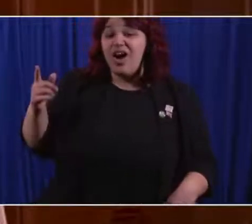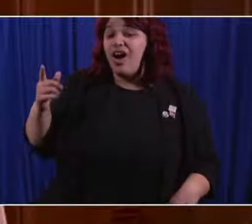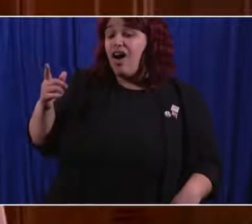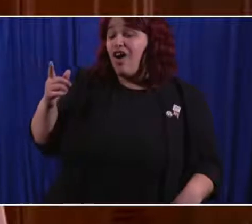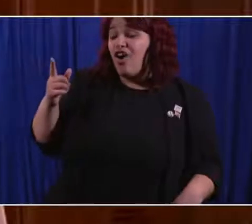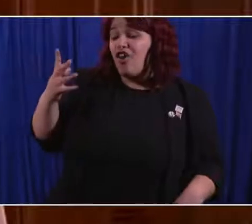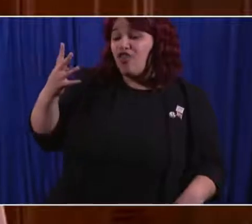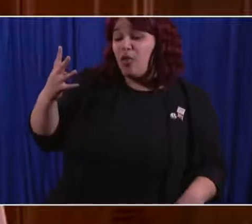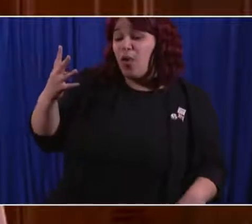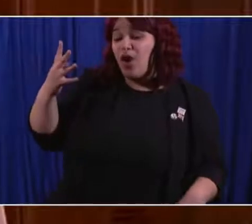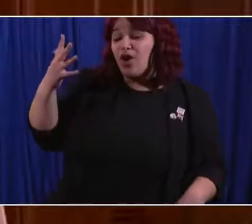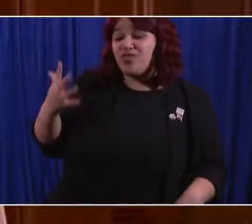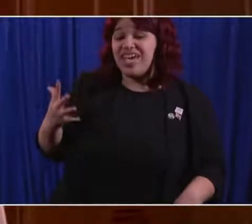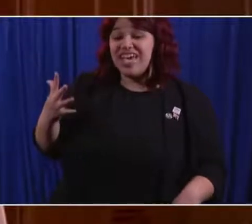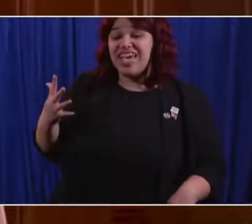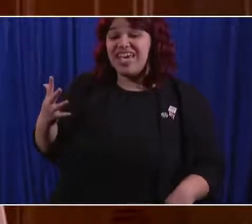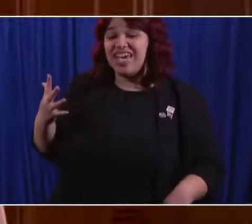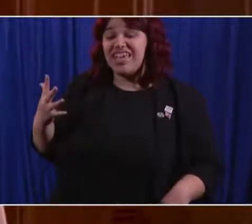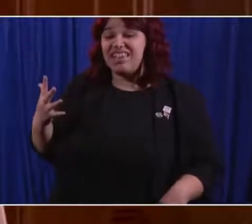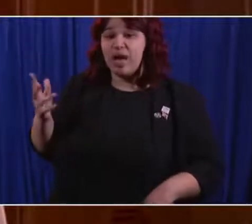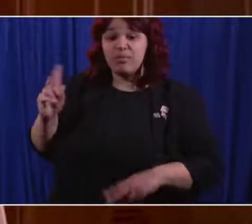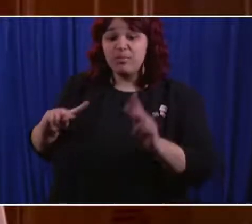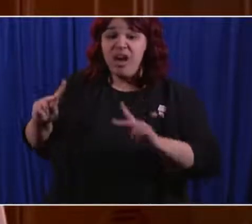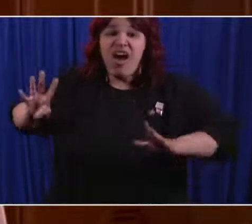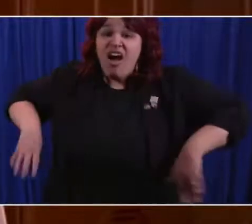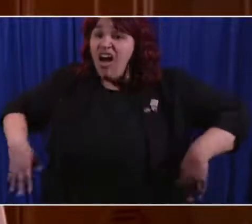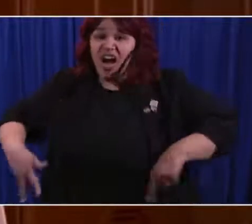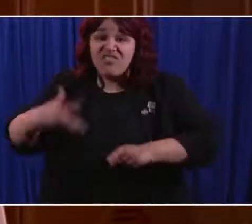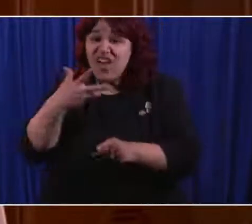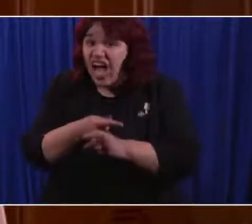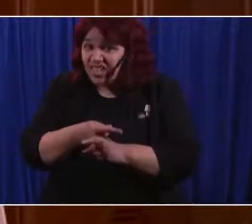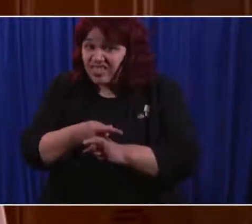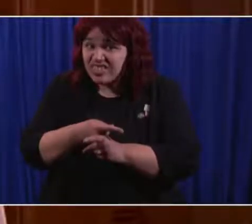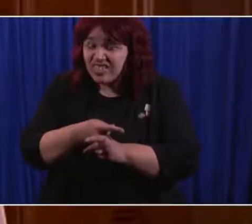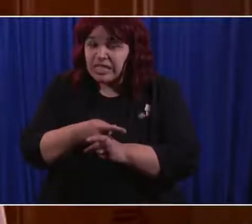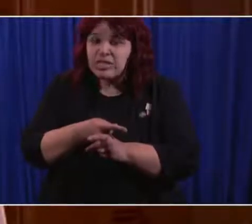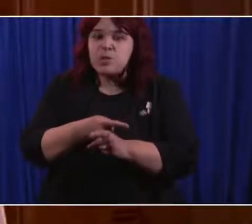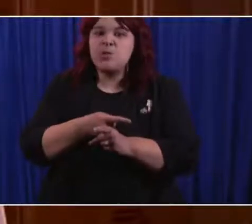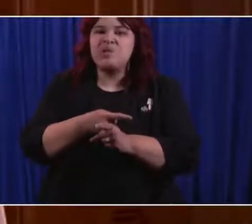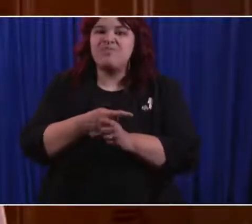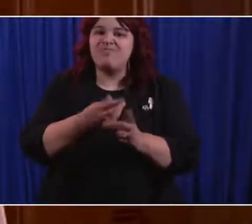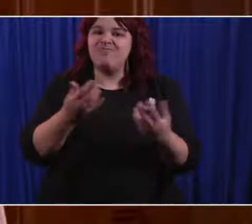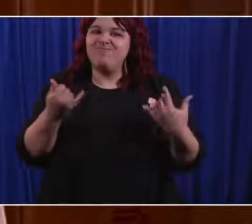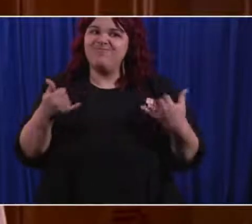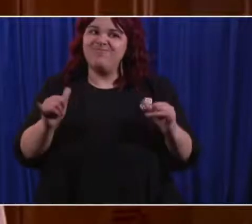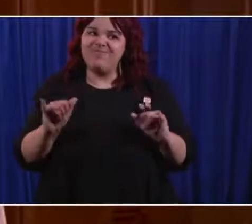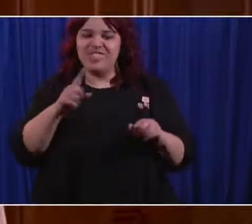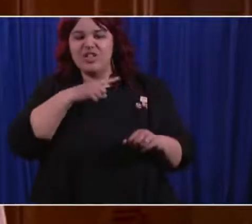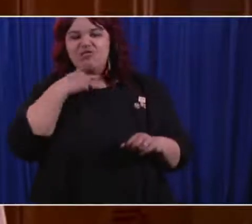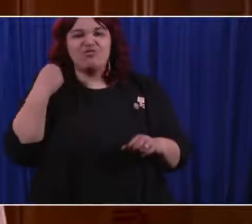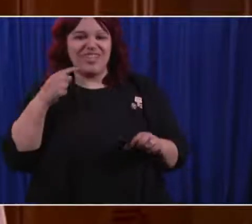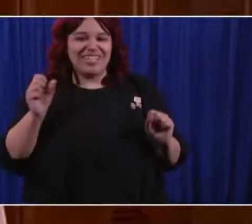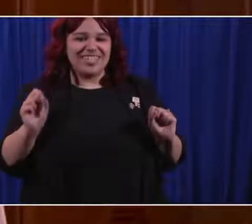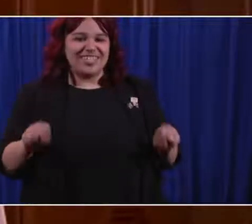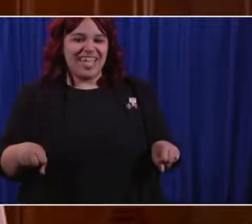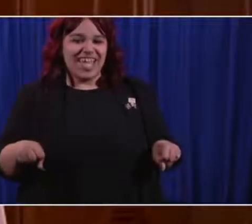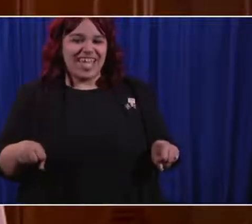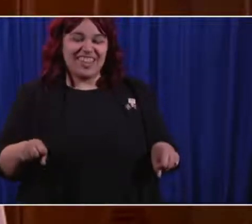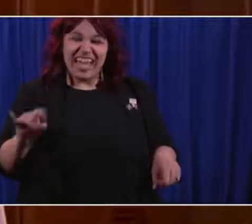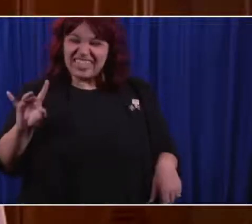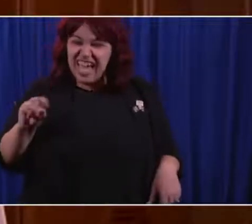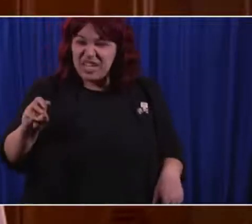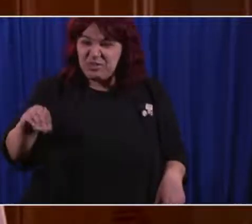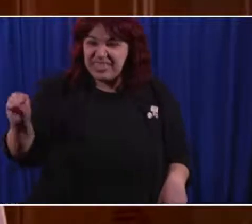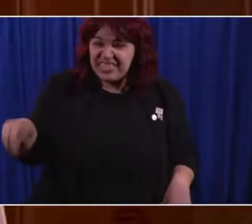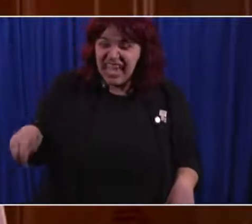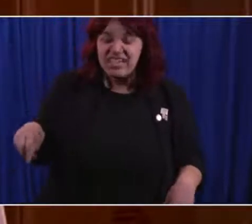vaccinated. And we know, as Dr. Vanderhoff says, that we're seeing an upswing in Michigan, we're seeing an upswing